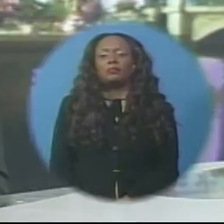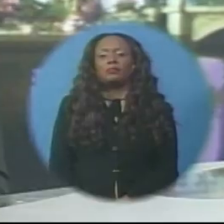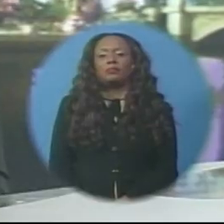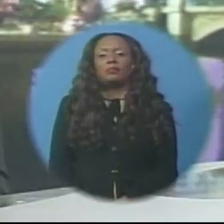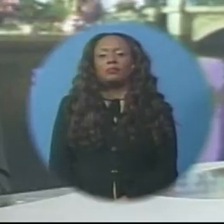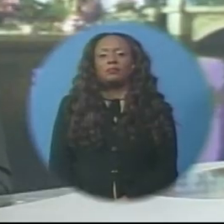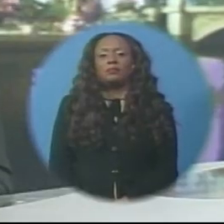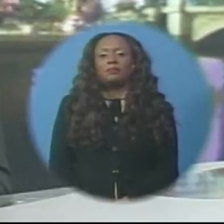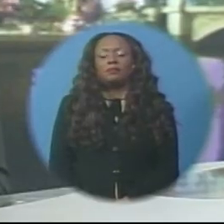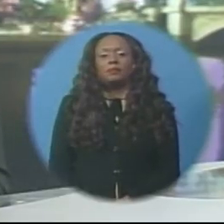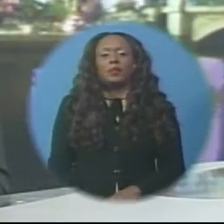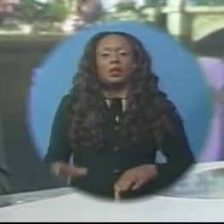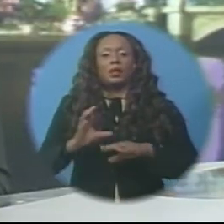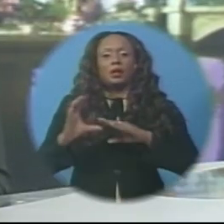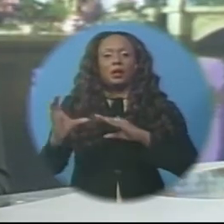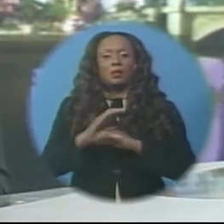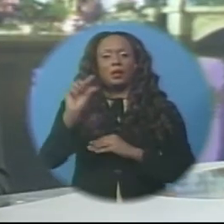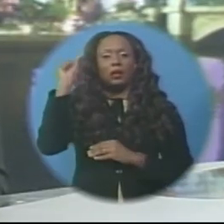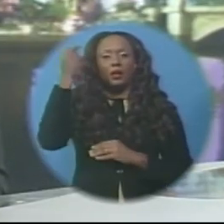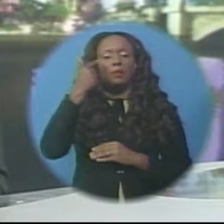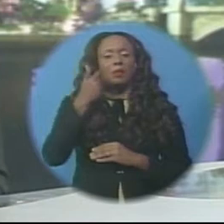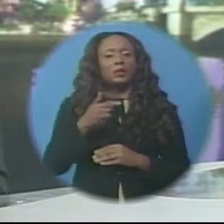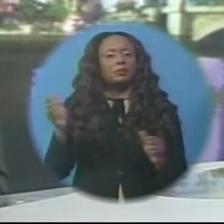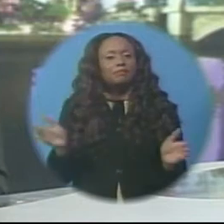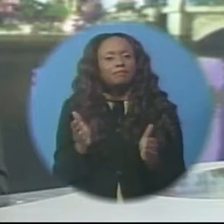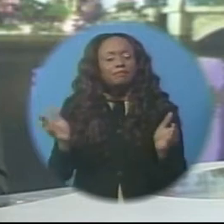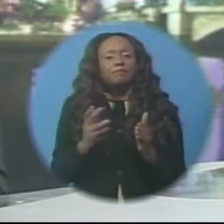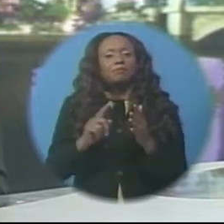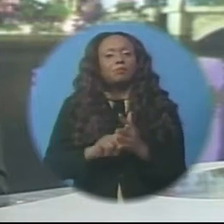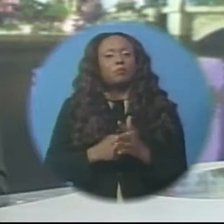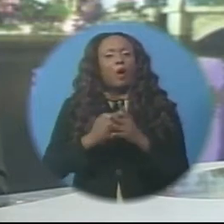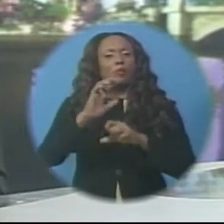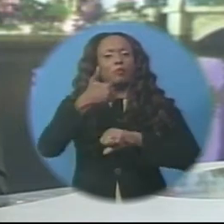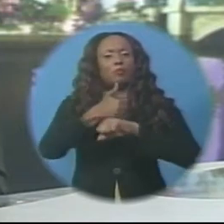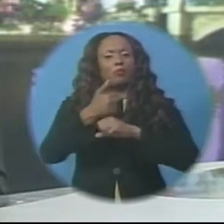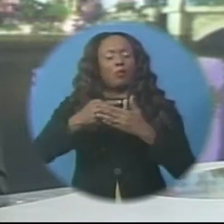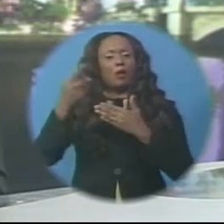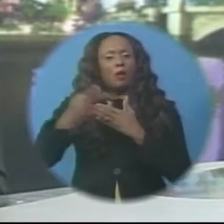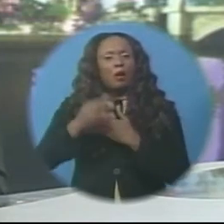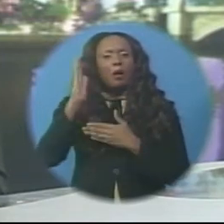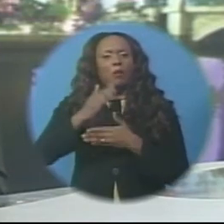anticipated. Regional governments are being urged to implement programs that